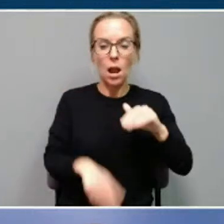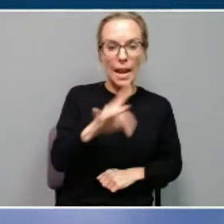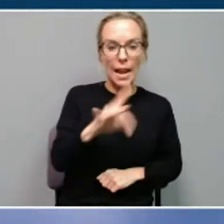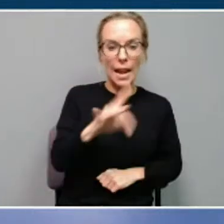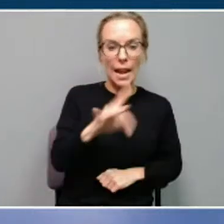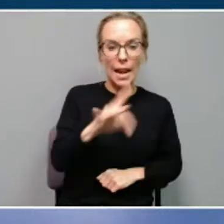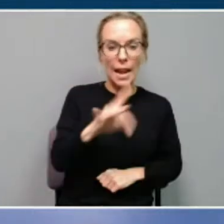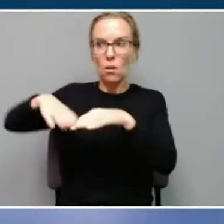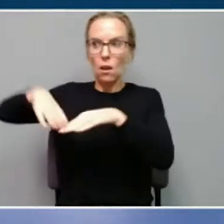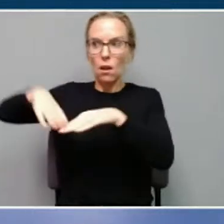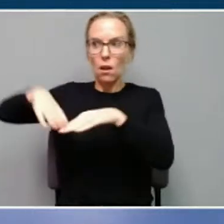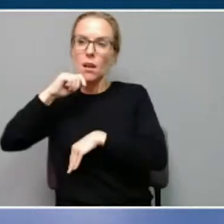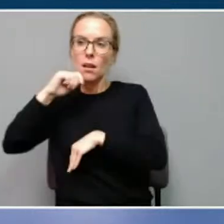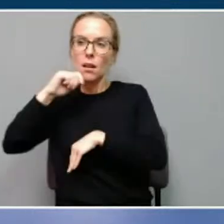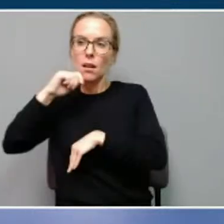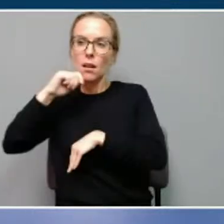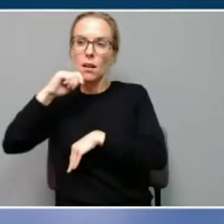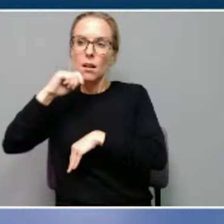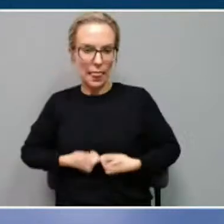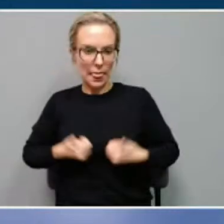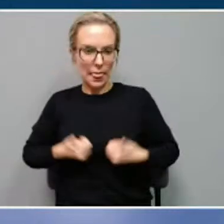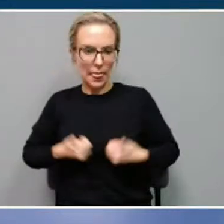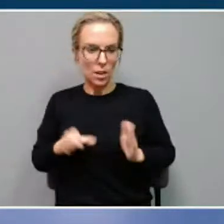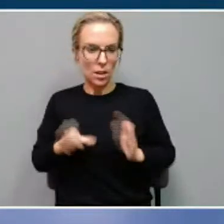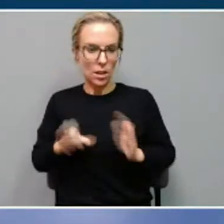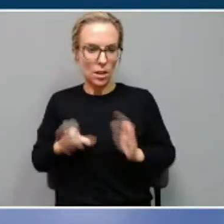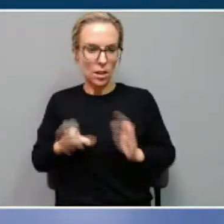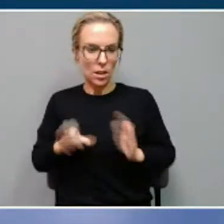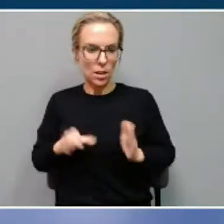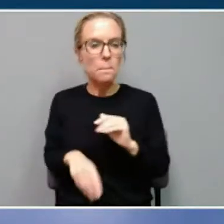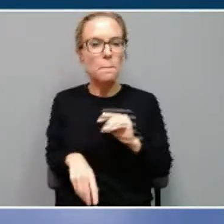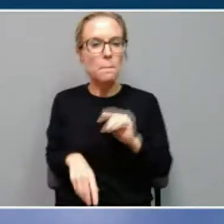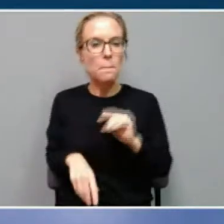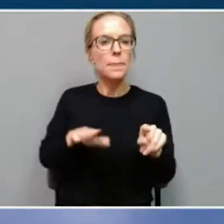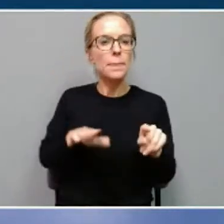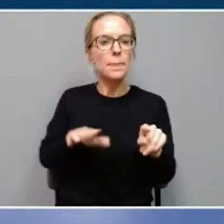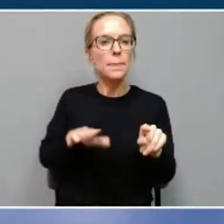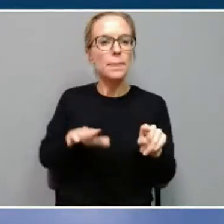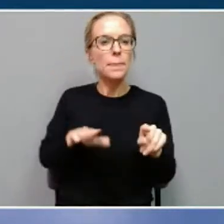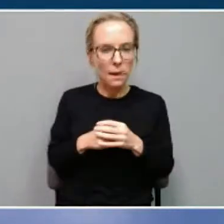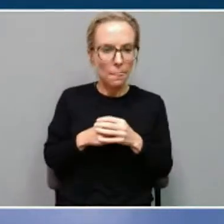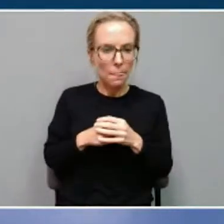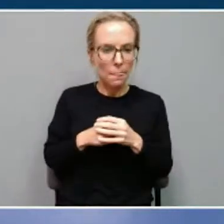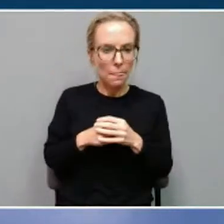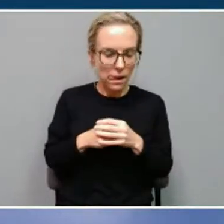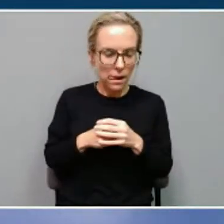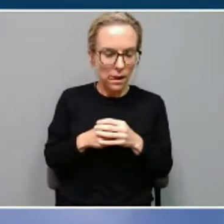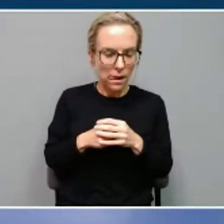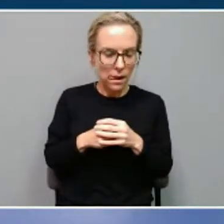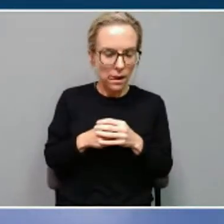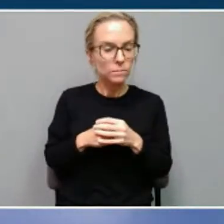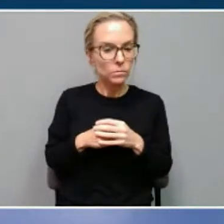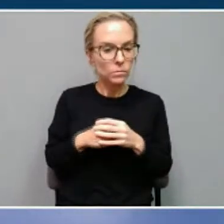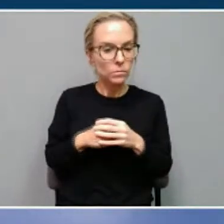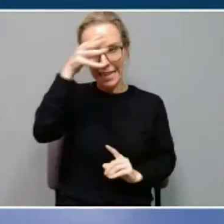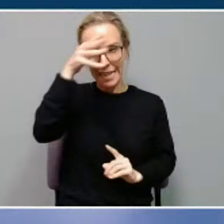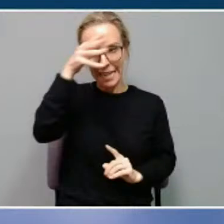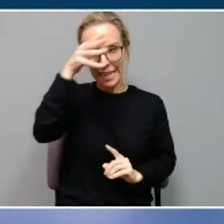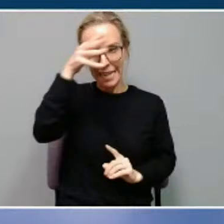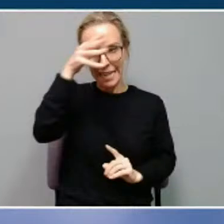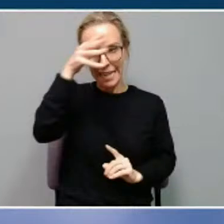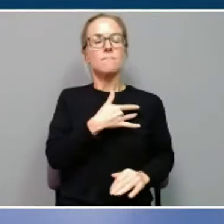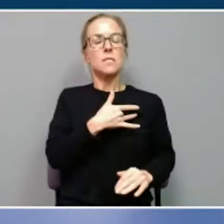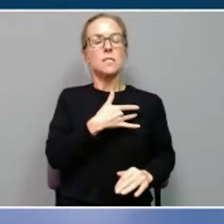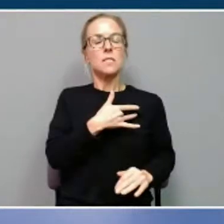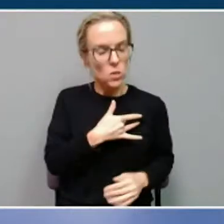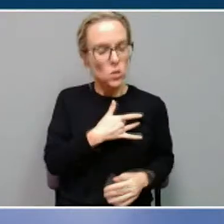old living in the Commonwealth. So let's look at the next one. Yeah. As a dad, this one hurts. August of